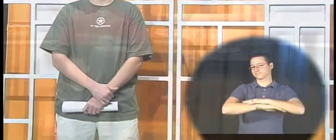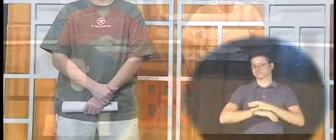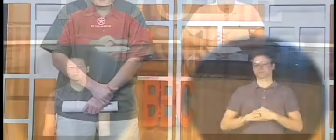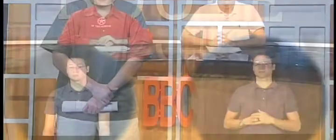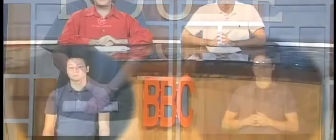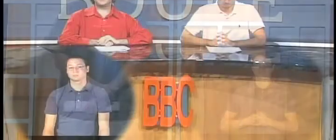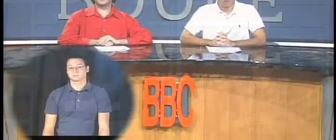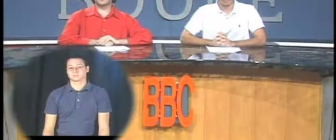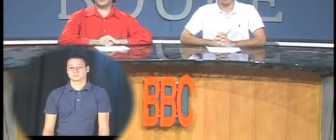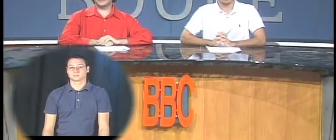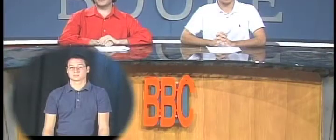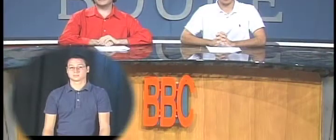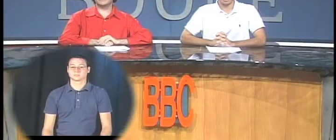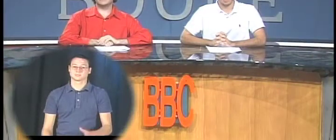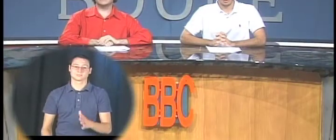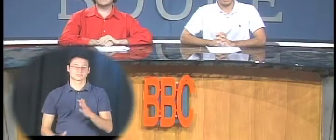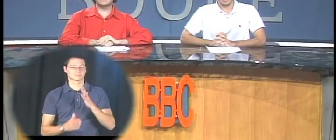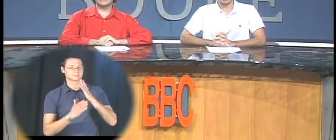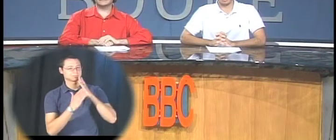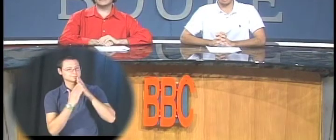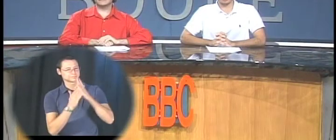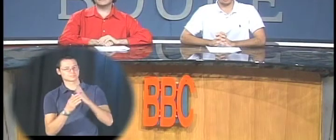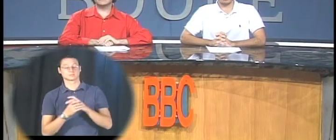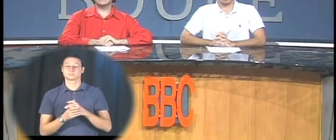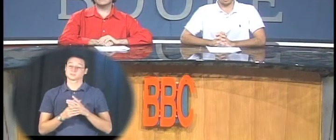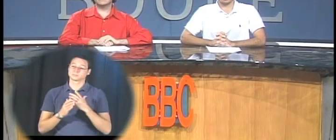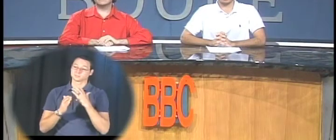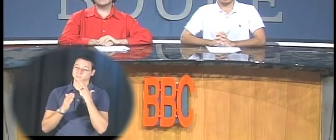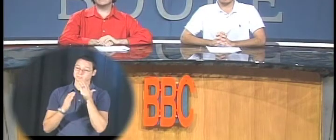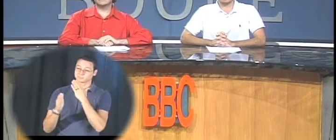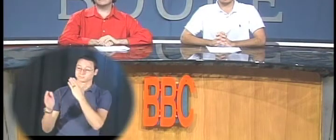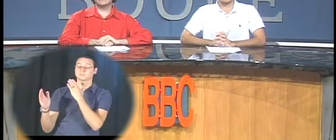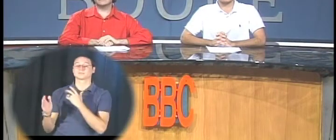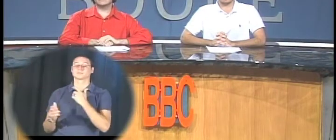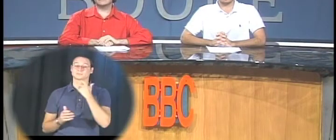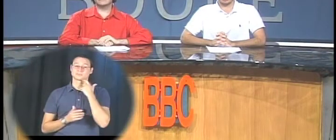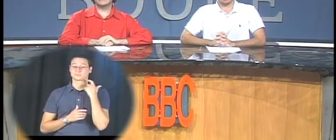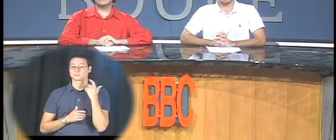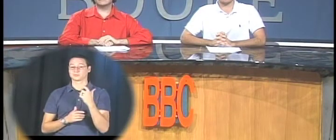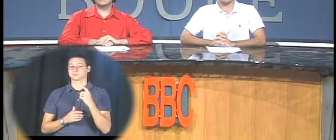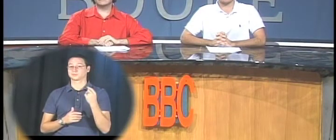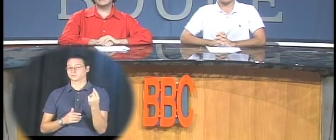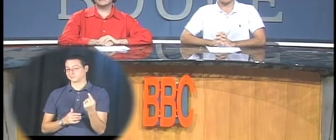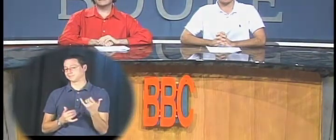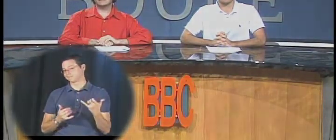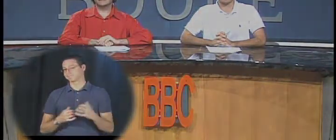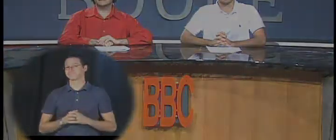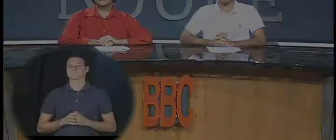the desk. Thank you, Brad. Thank you, everyone, for watching BBC News Tuesday.